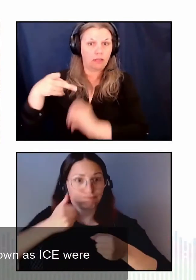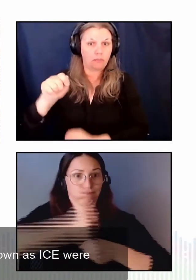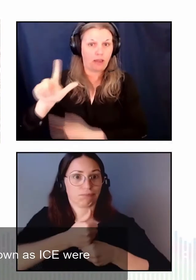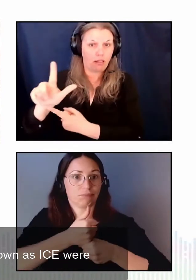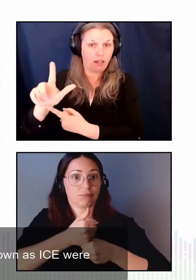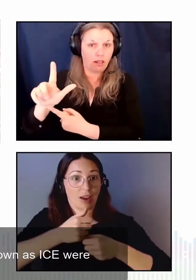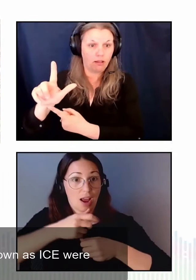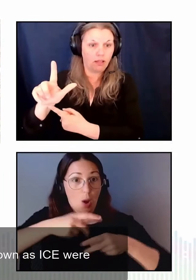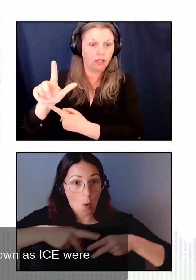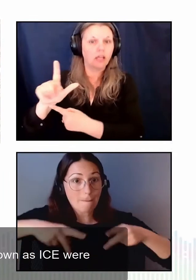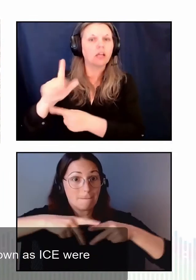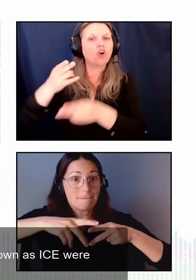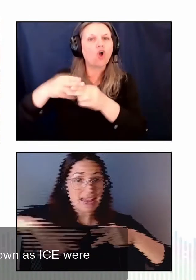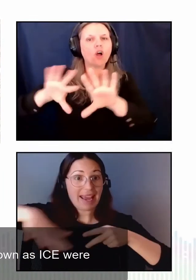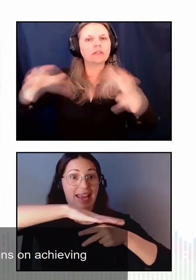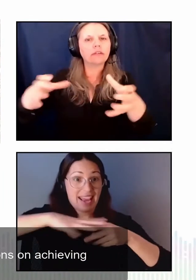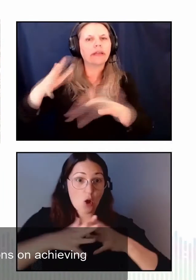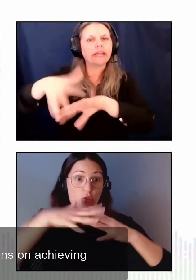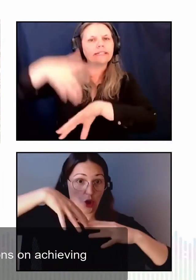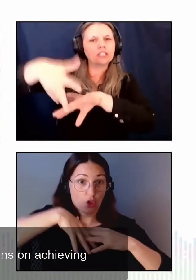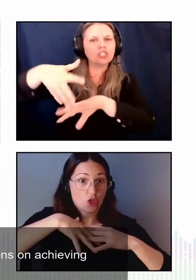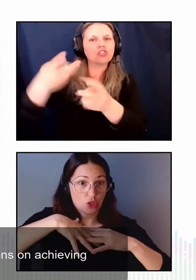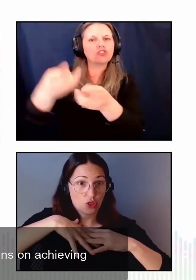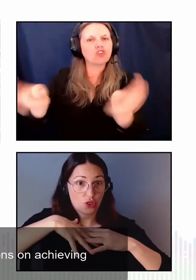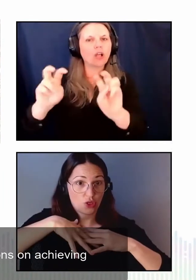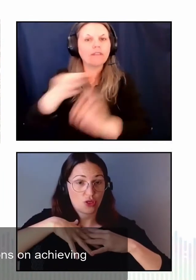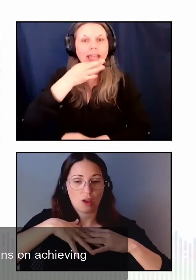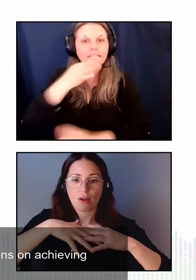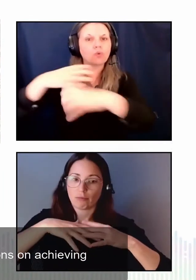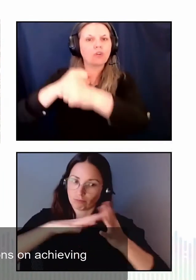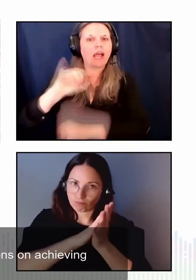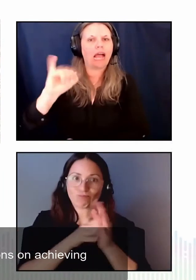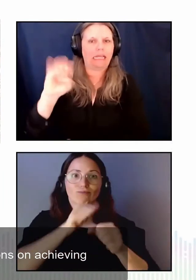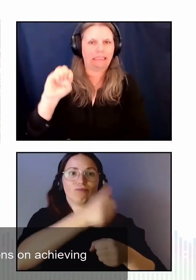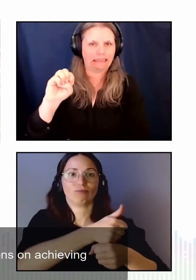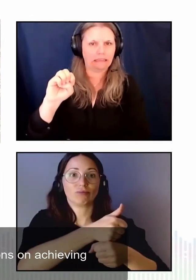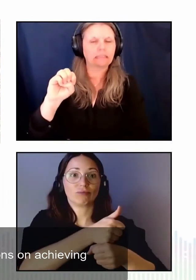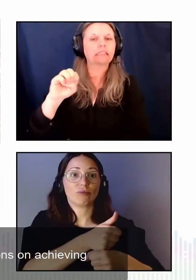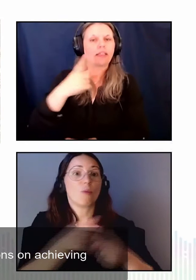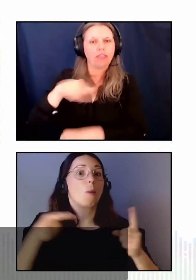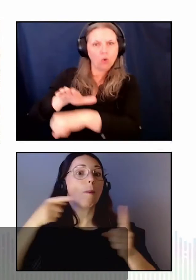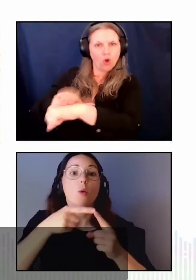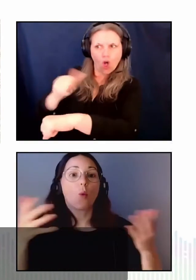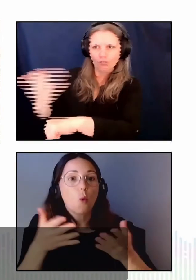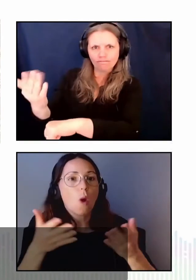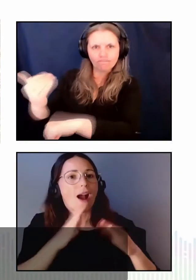circle of experts known as ICE were formed to provide advice and recommendations on